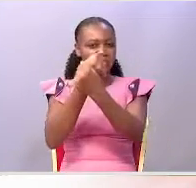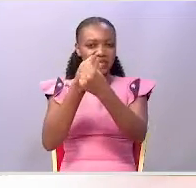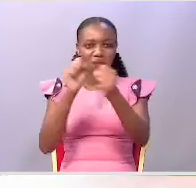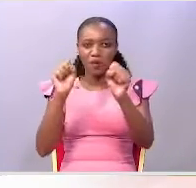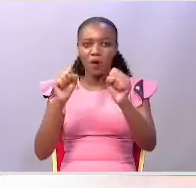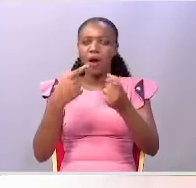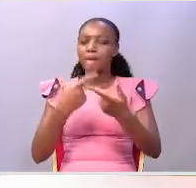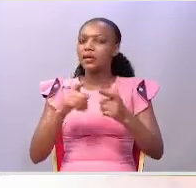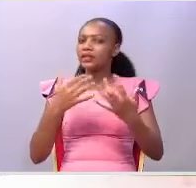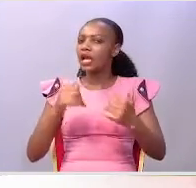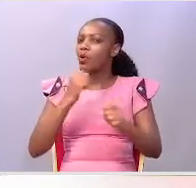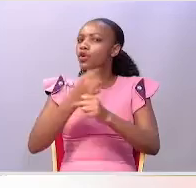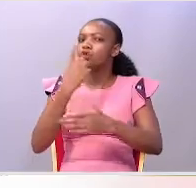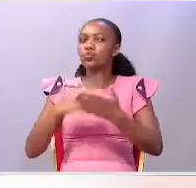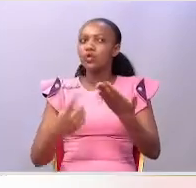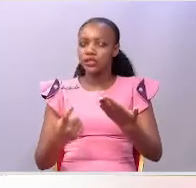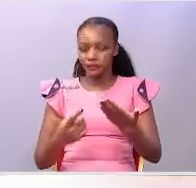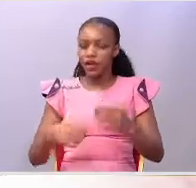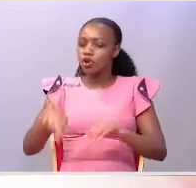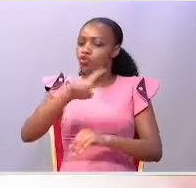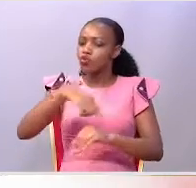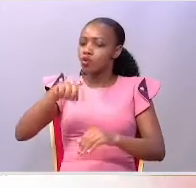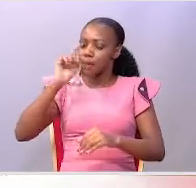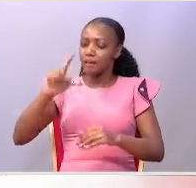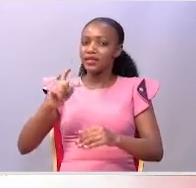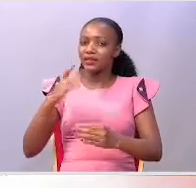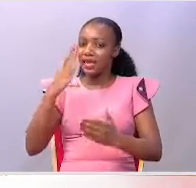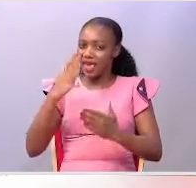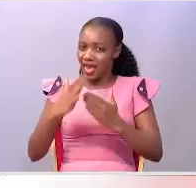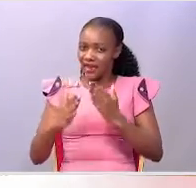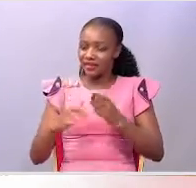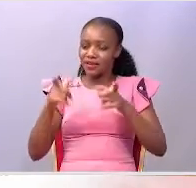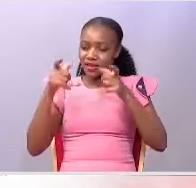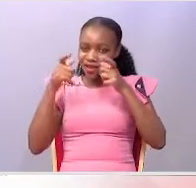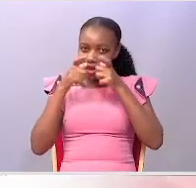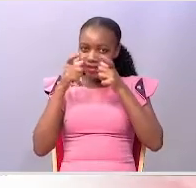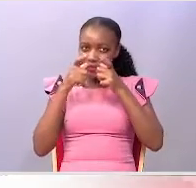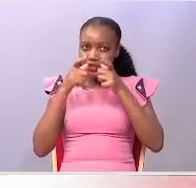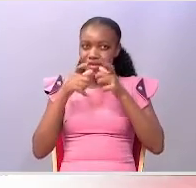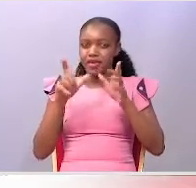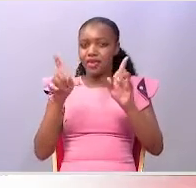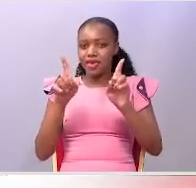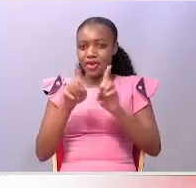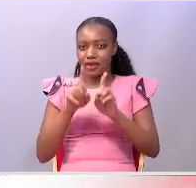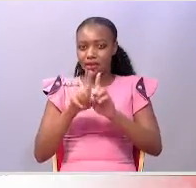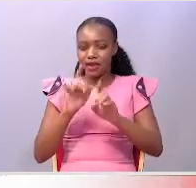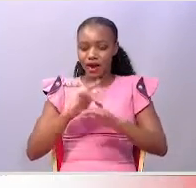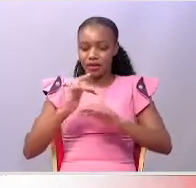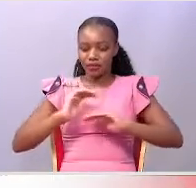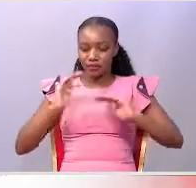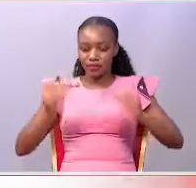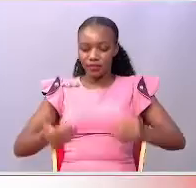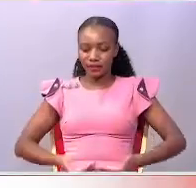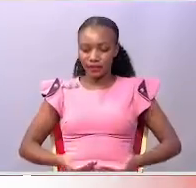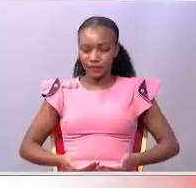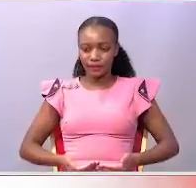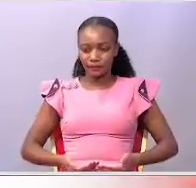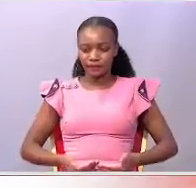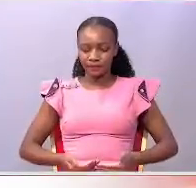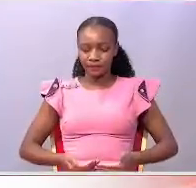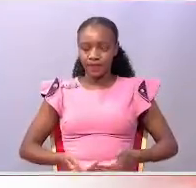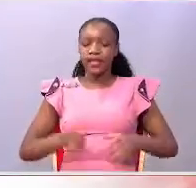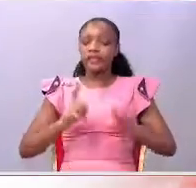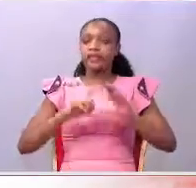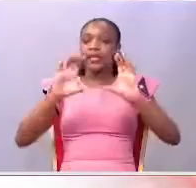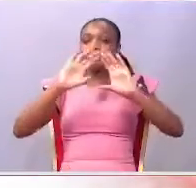only way to become a reality if we have to end AIDS and HIV infections among young people and adolescents and children. And as the